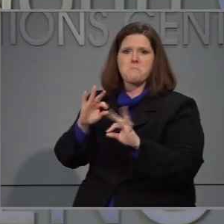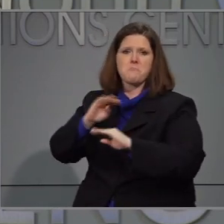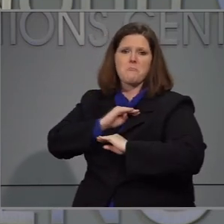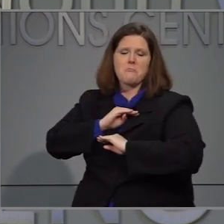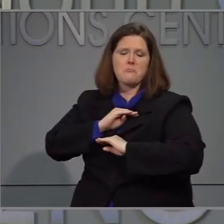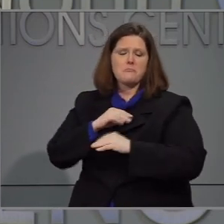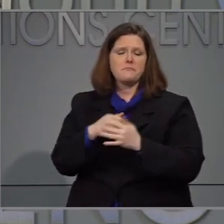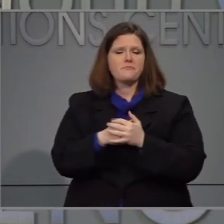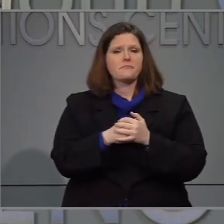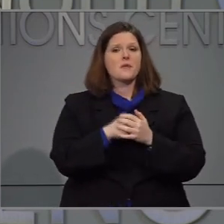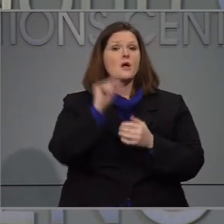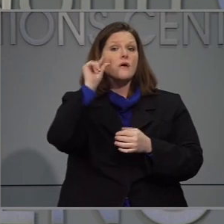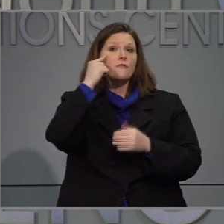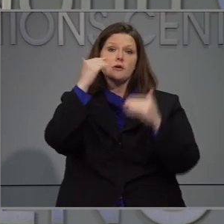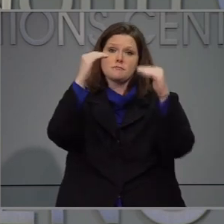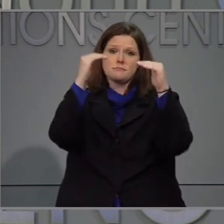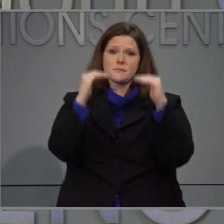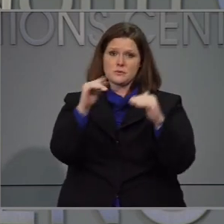please.